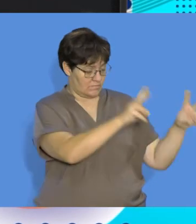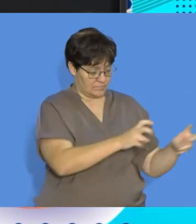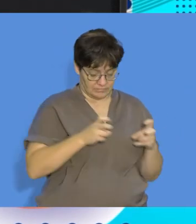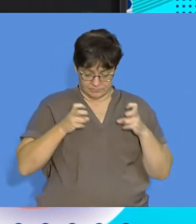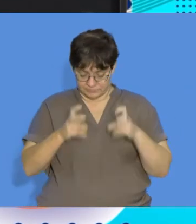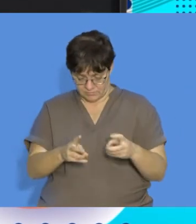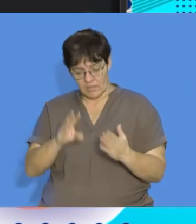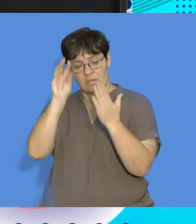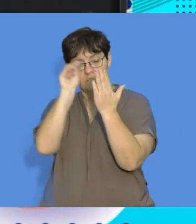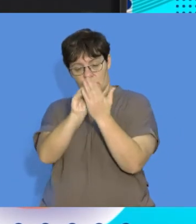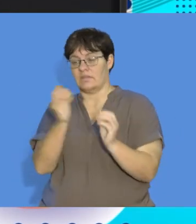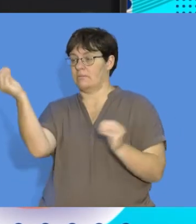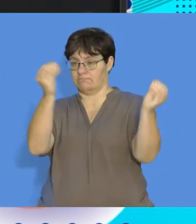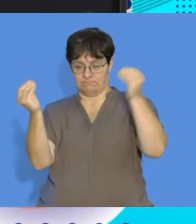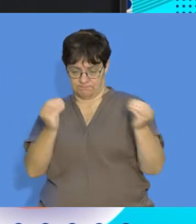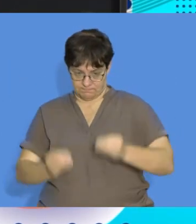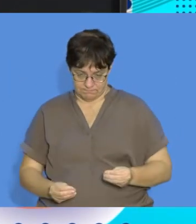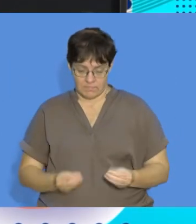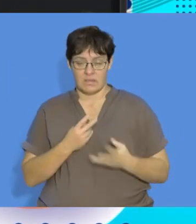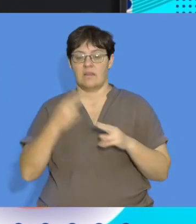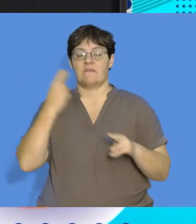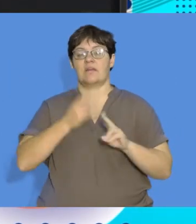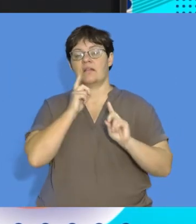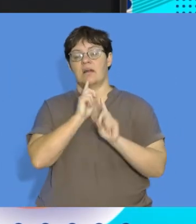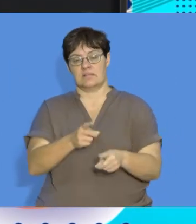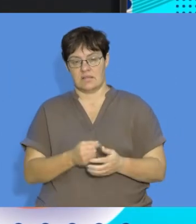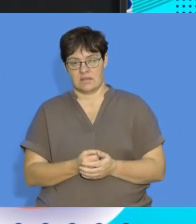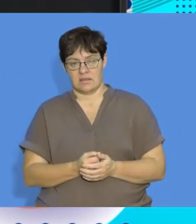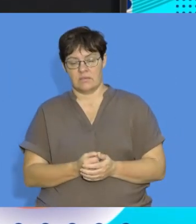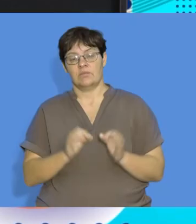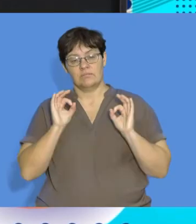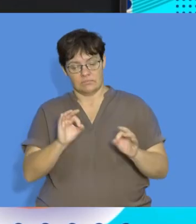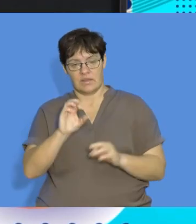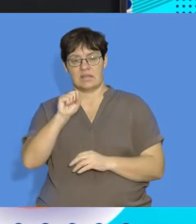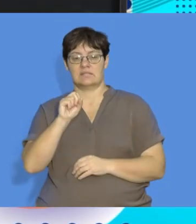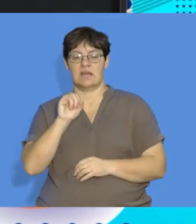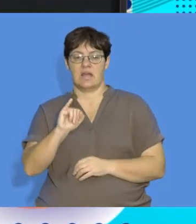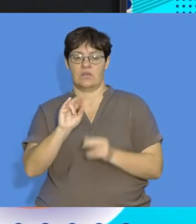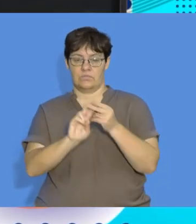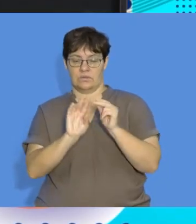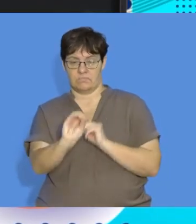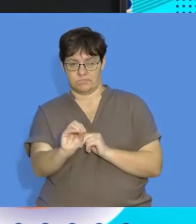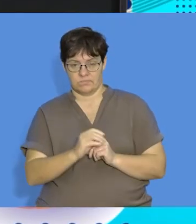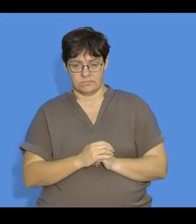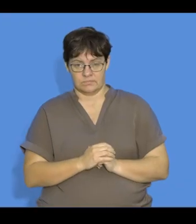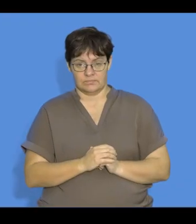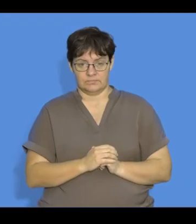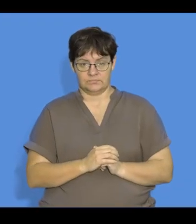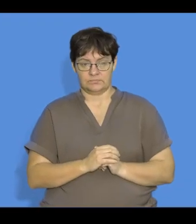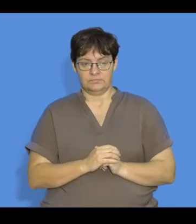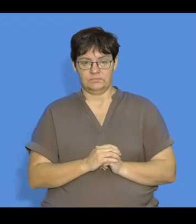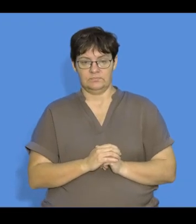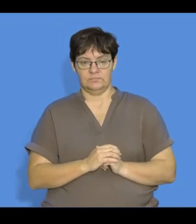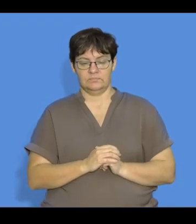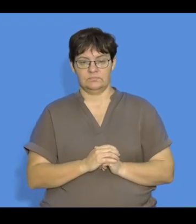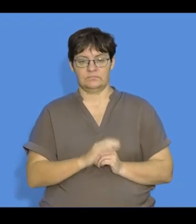that, do the necessary substitutions, and then get the final answer with the correct SI unit, okay? Right. Then